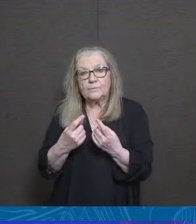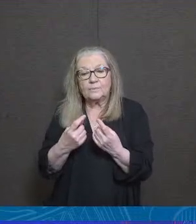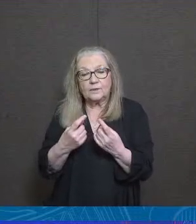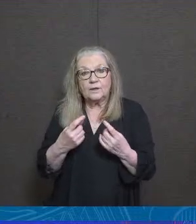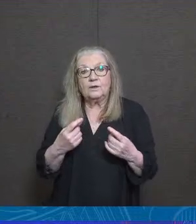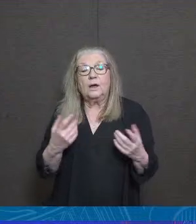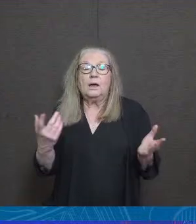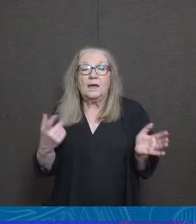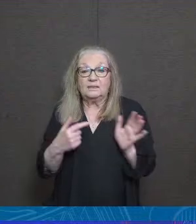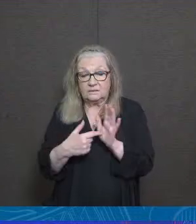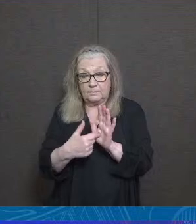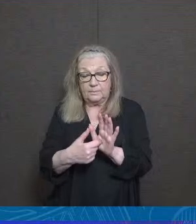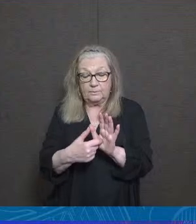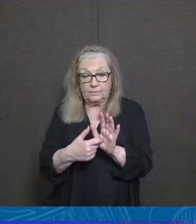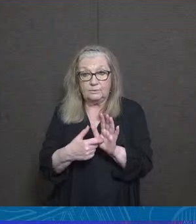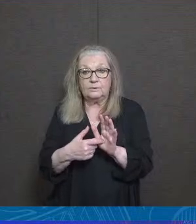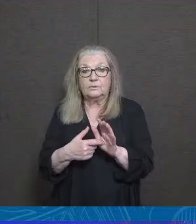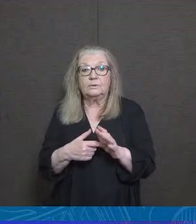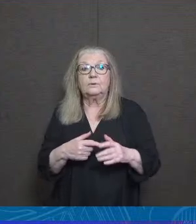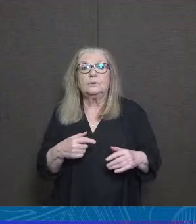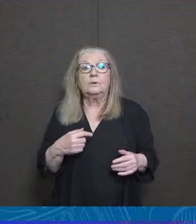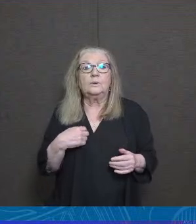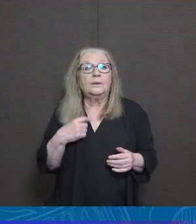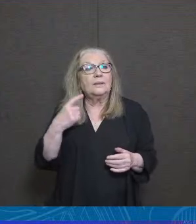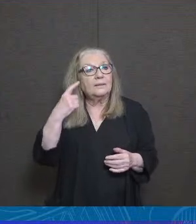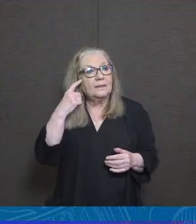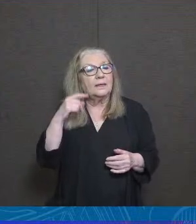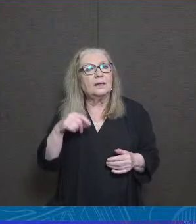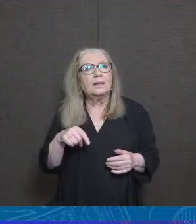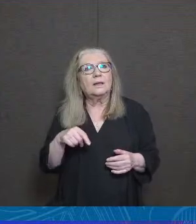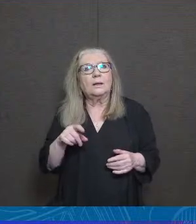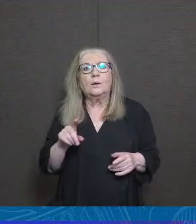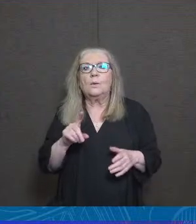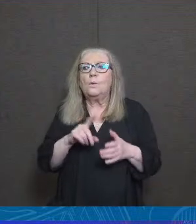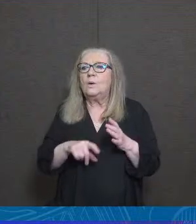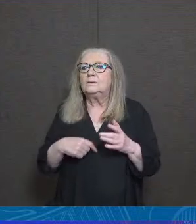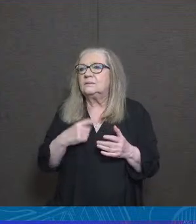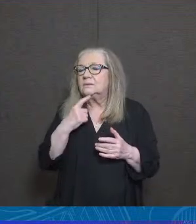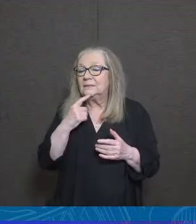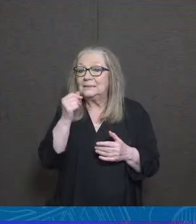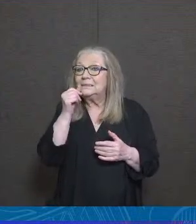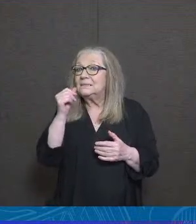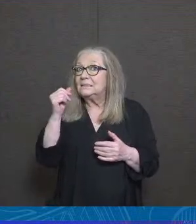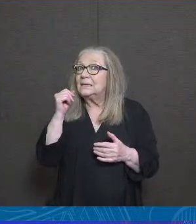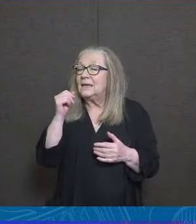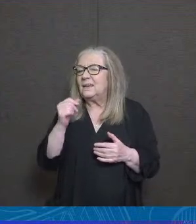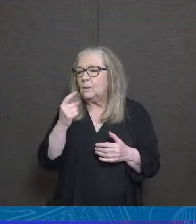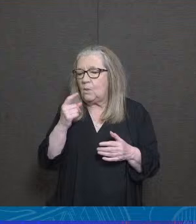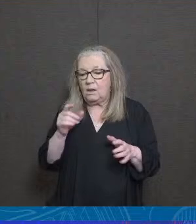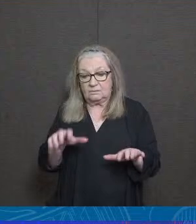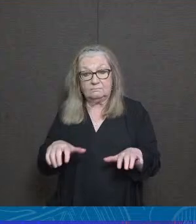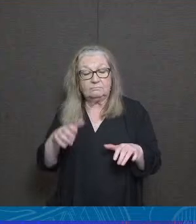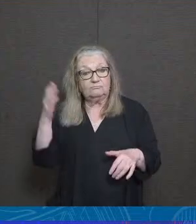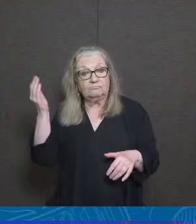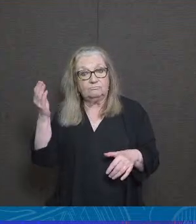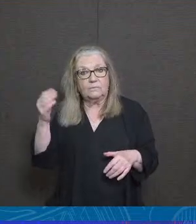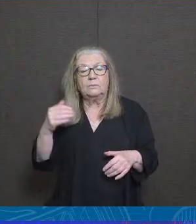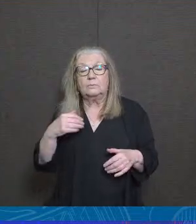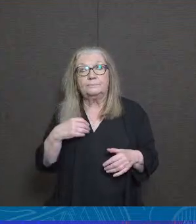So, for example, something that we did recently, and I think that was talked about yesterday in one of the sessions, we did a lot of research